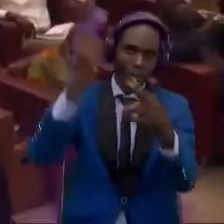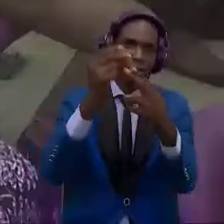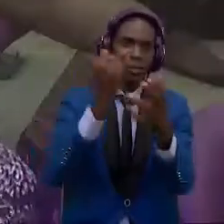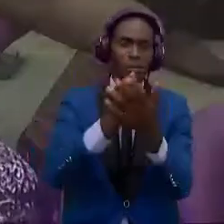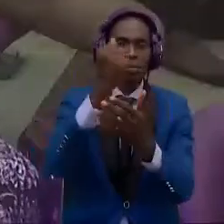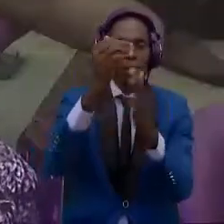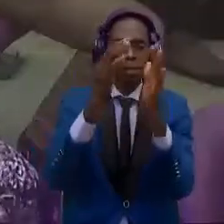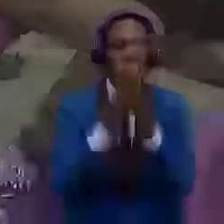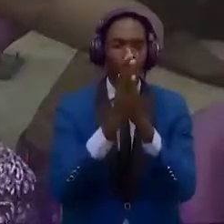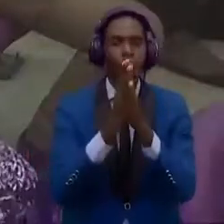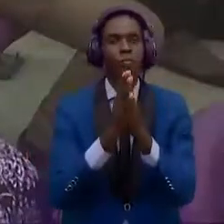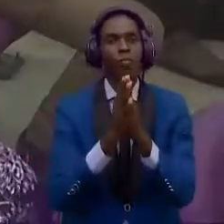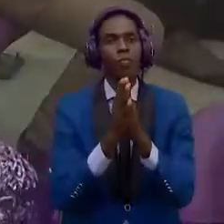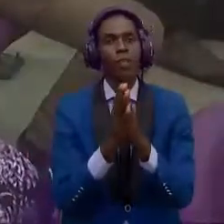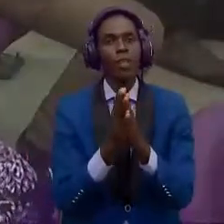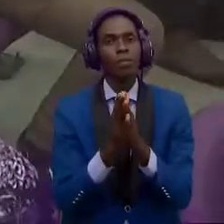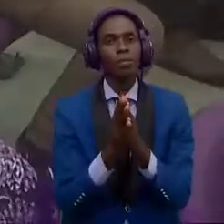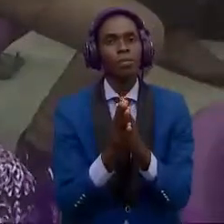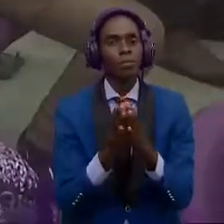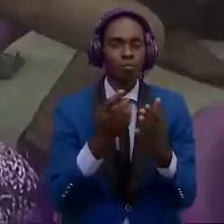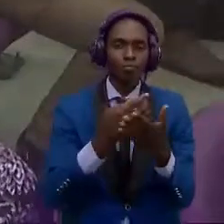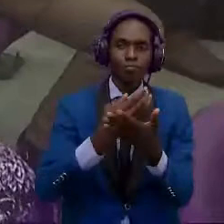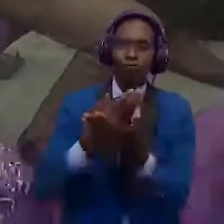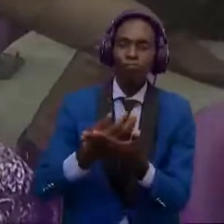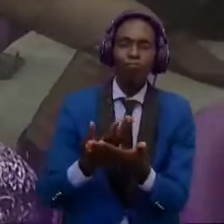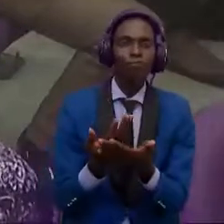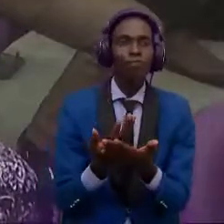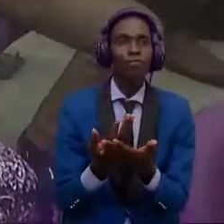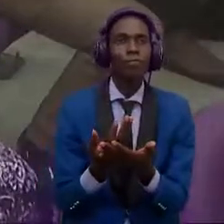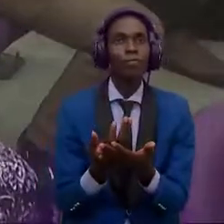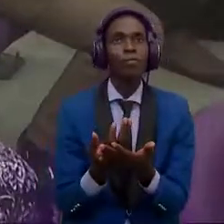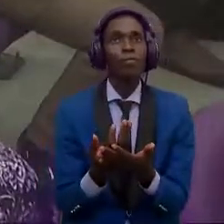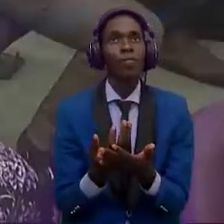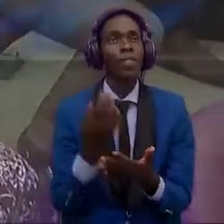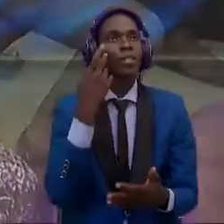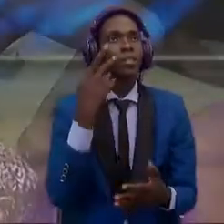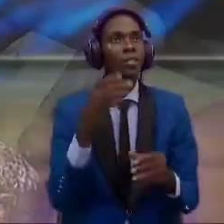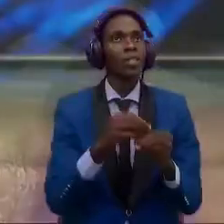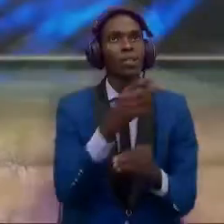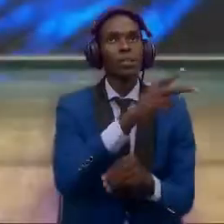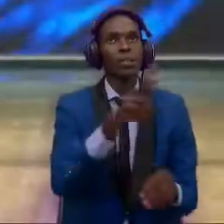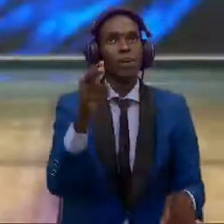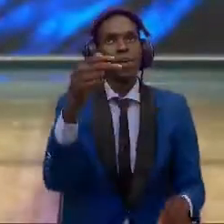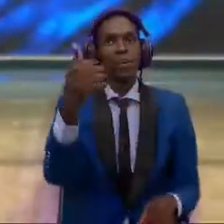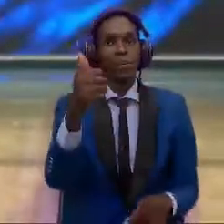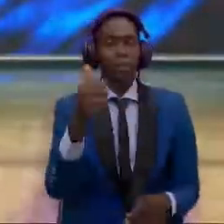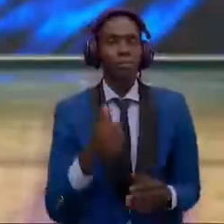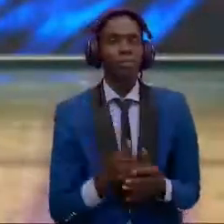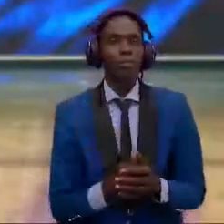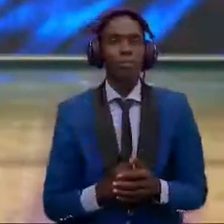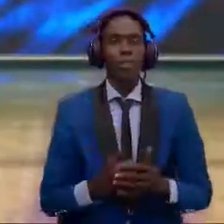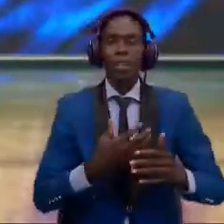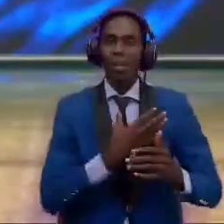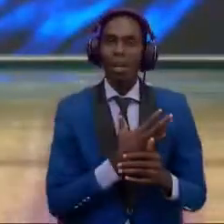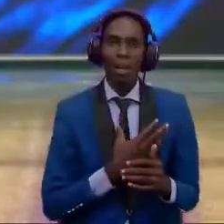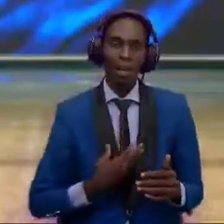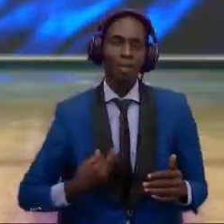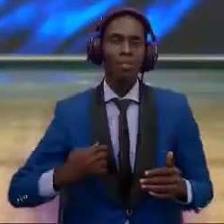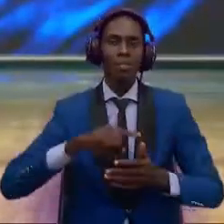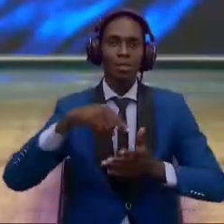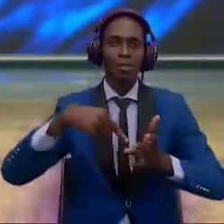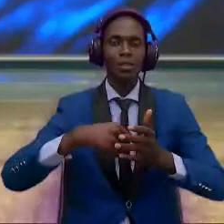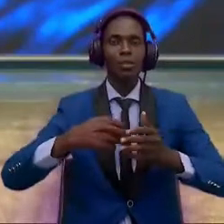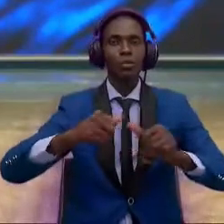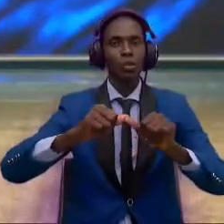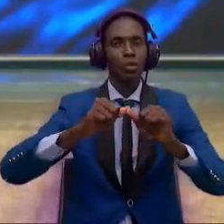name. Disputing daily in the school of one Tyrannus. Look at verse 10. It says, and this